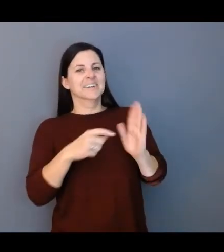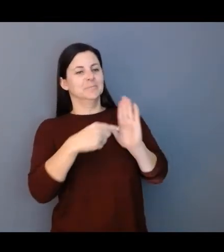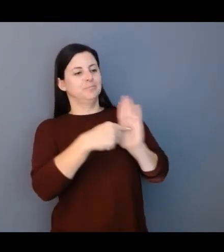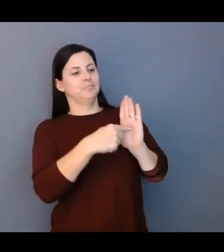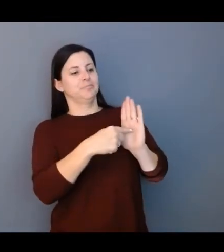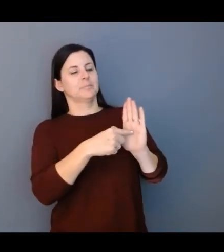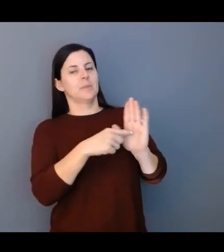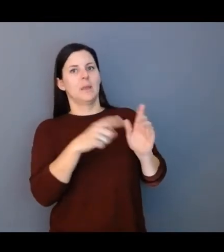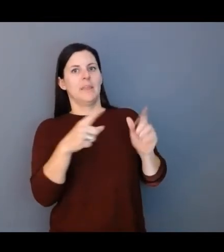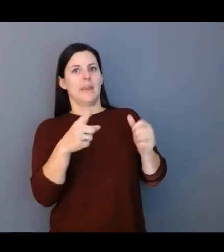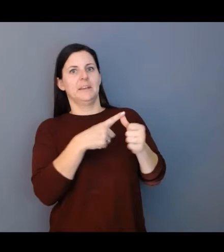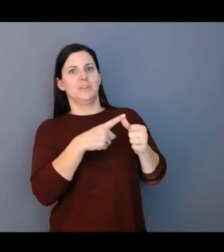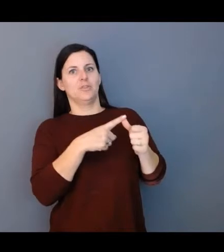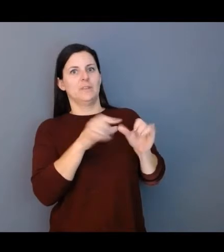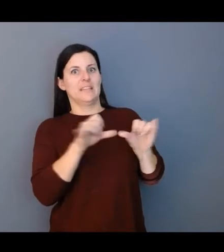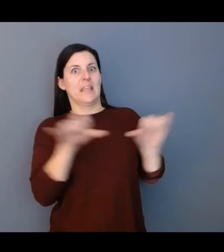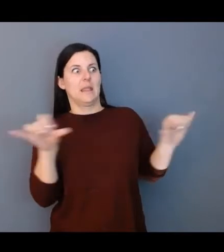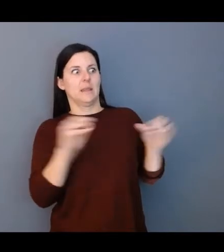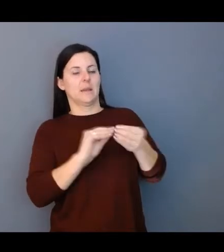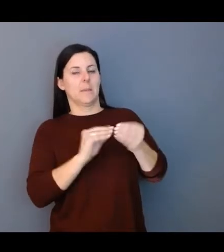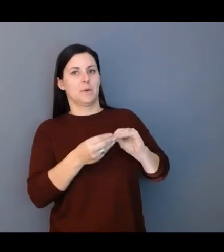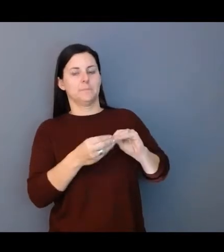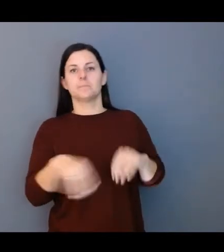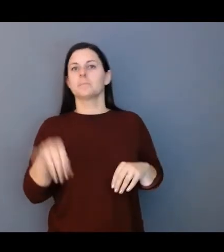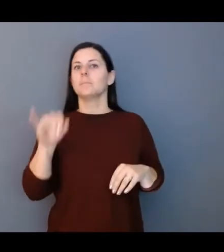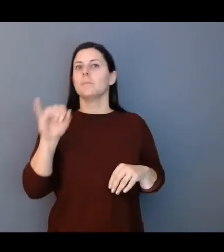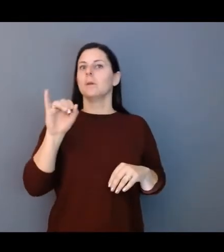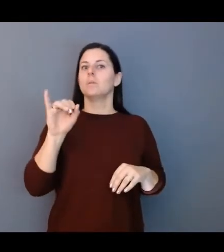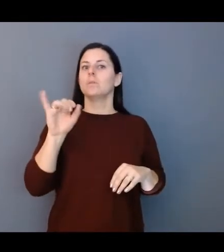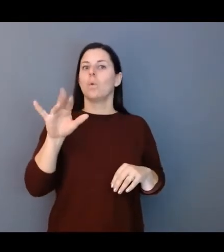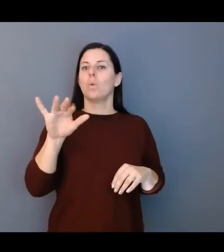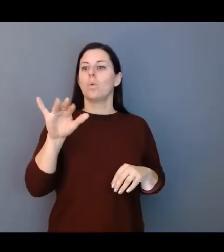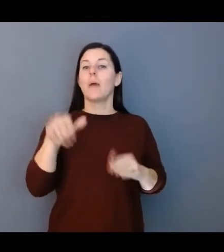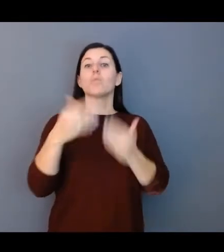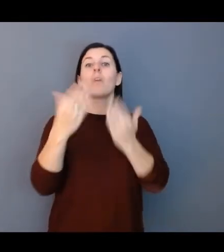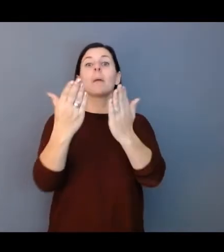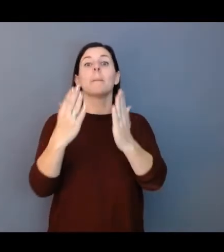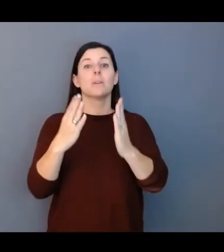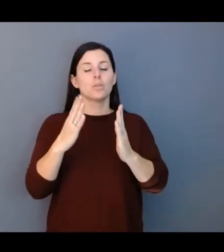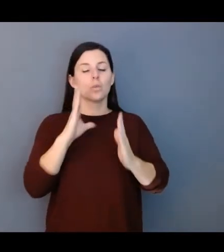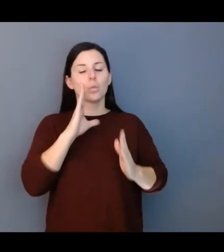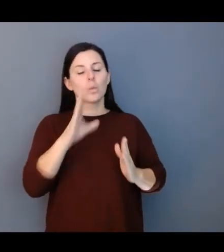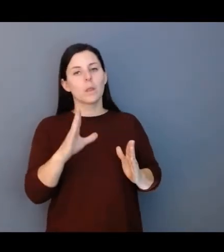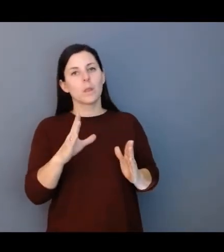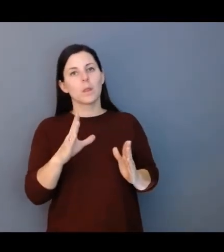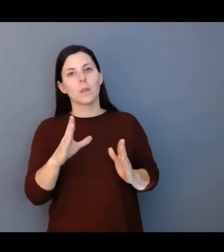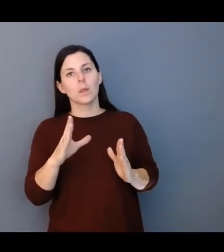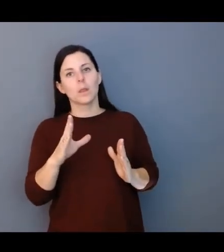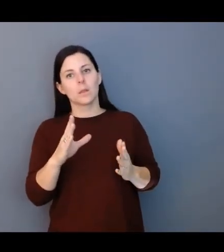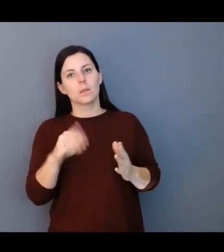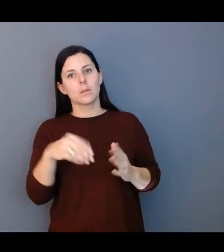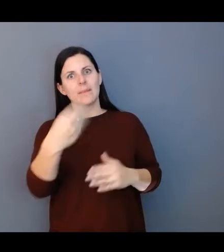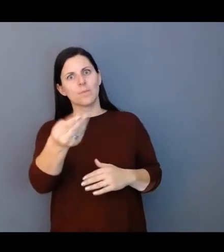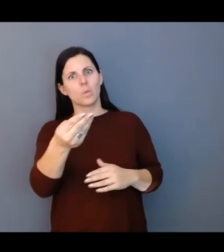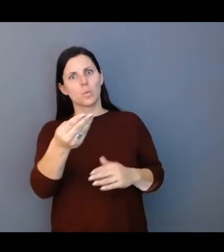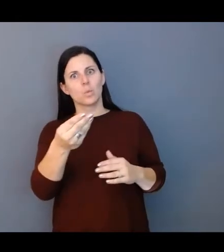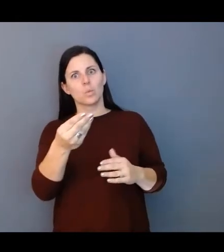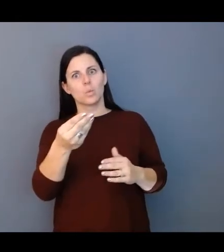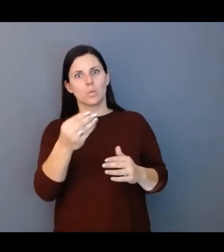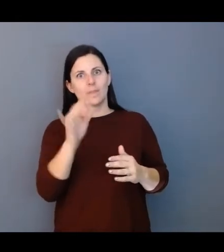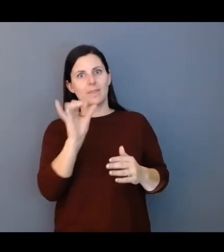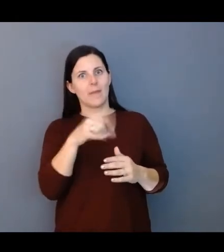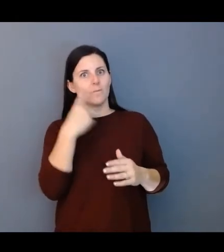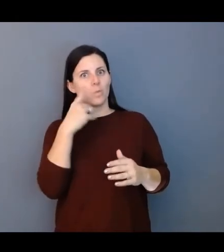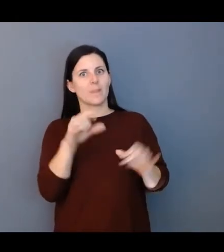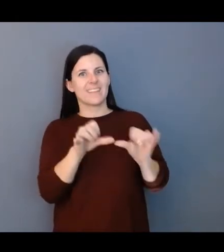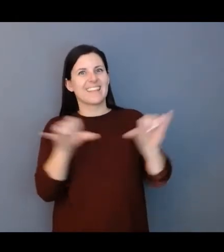to specify the initial scaling number. So Inference Recommender is going to provide the recommendation on your